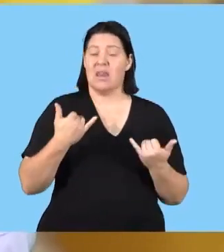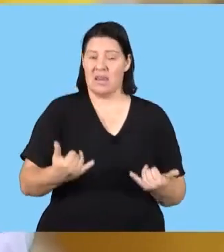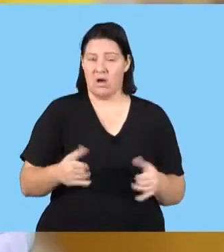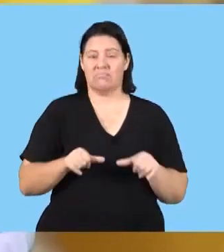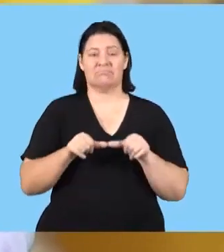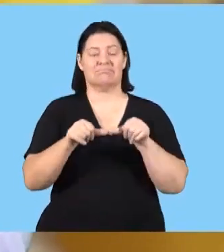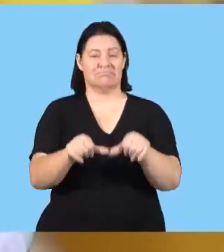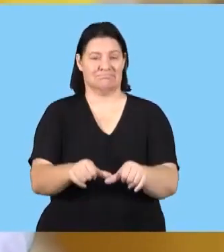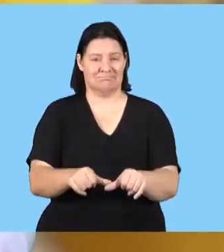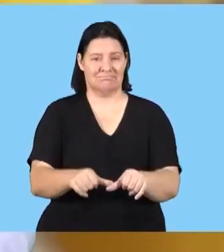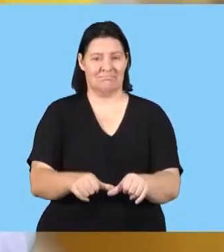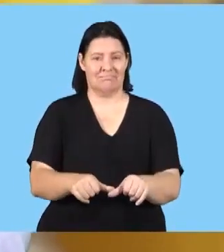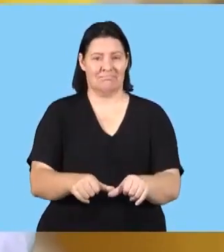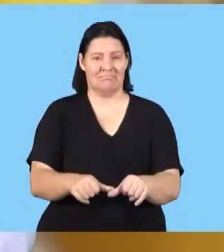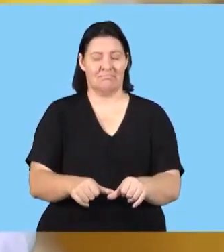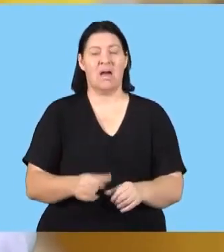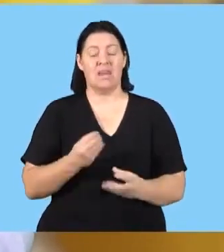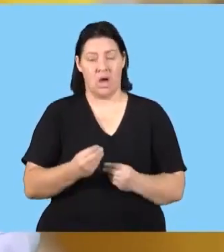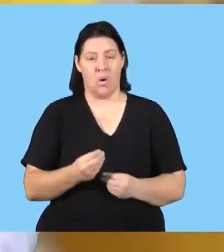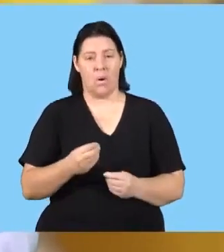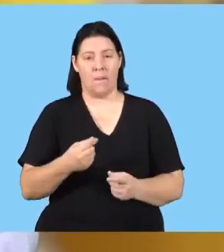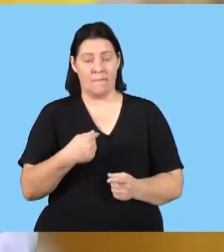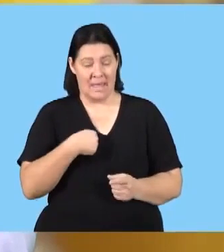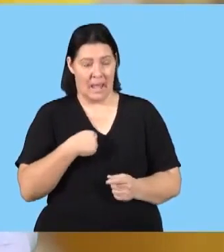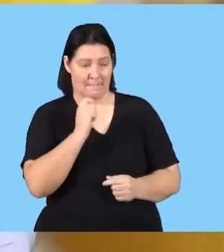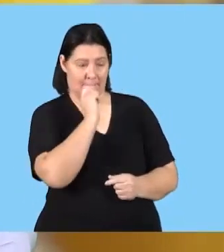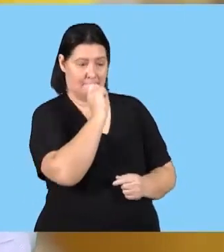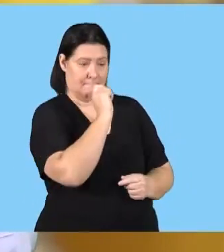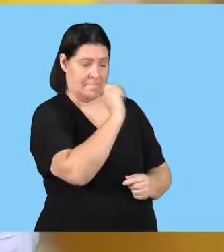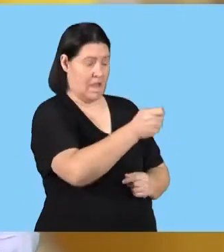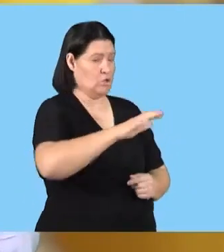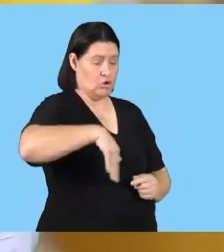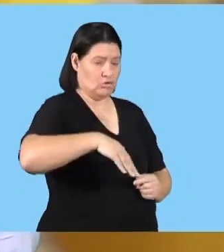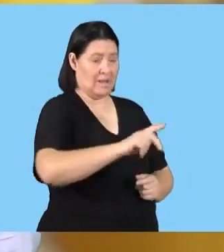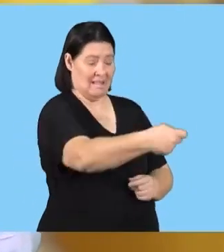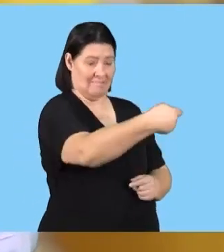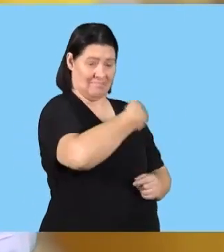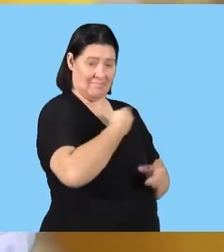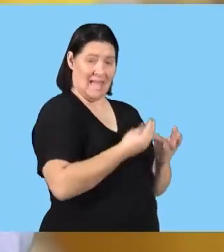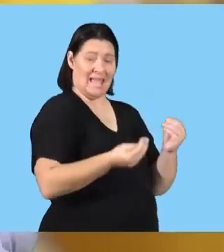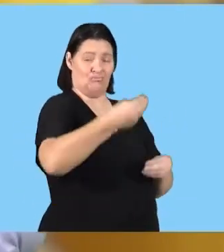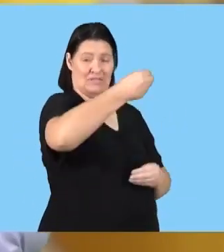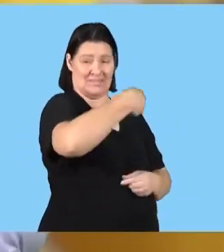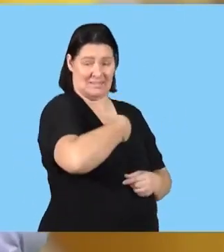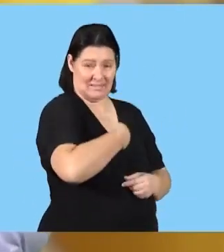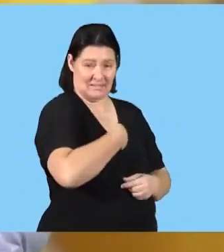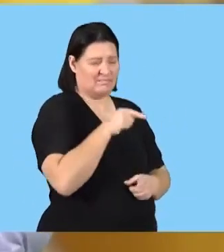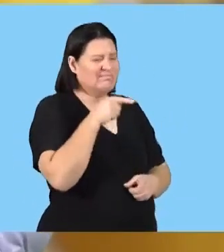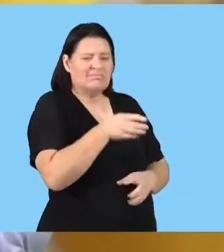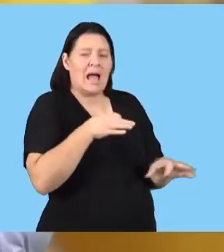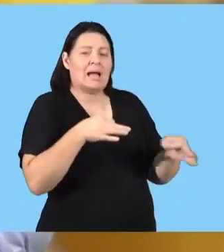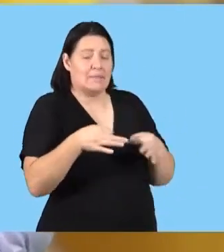going to move on to interest on overdue creditors. What is interest on overdue creditors?